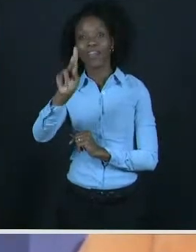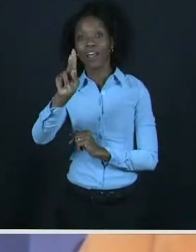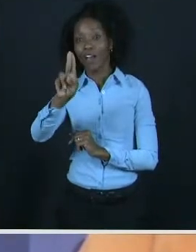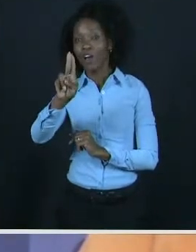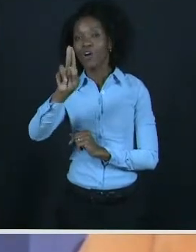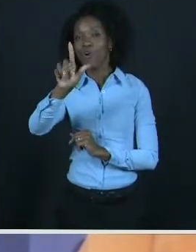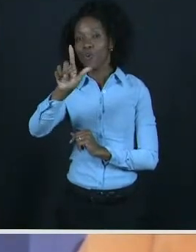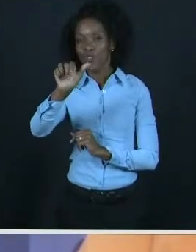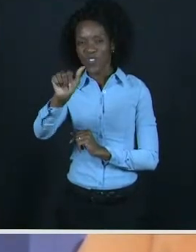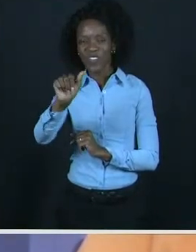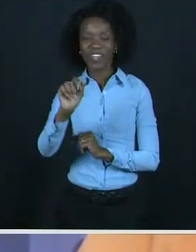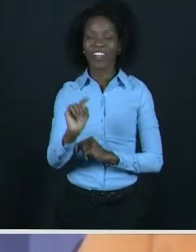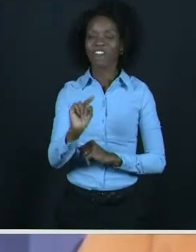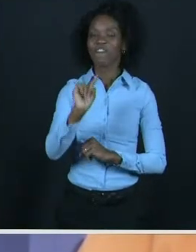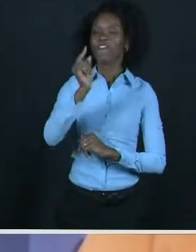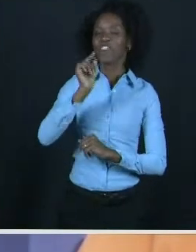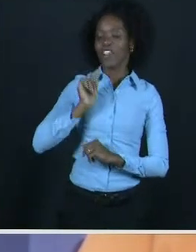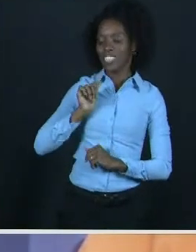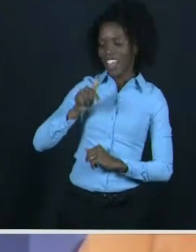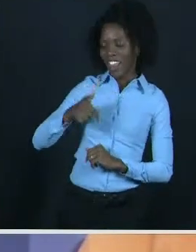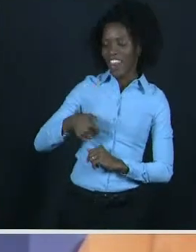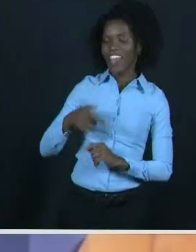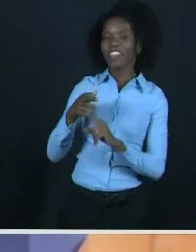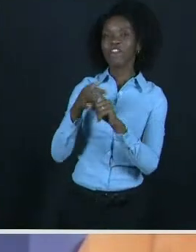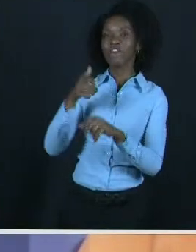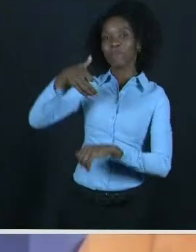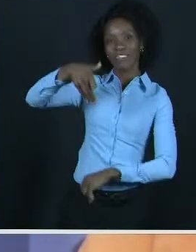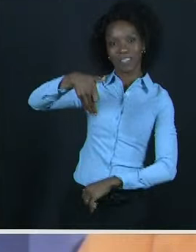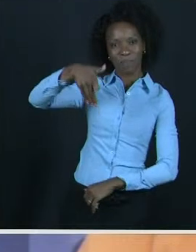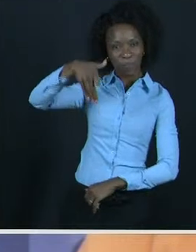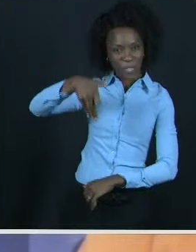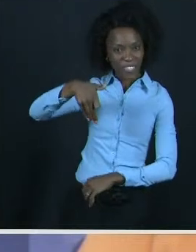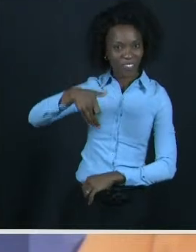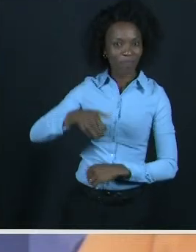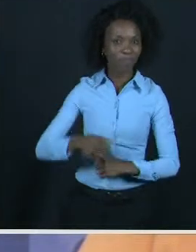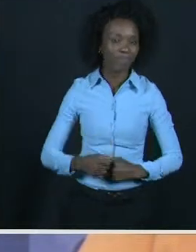the First Lady of Namibia,